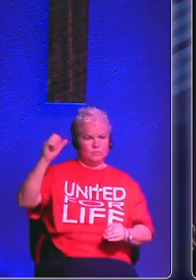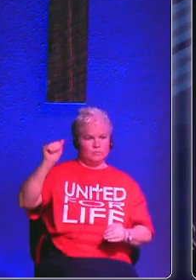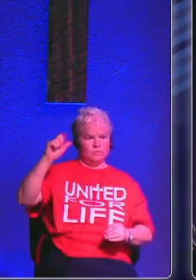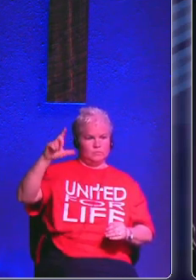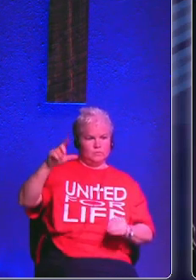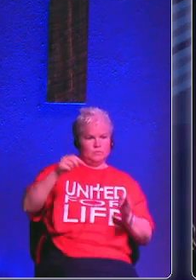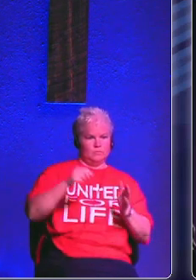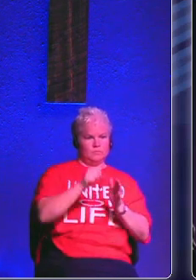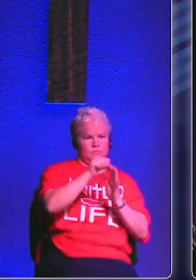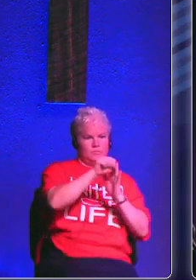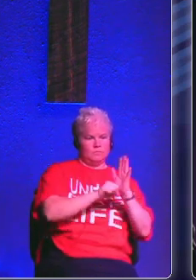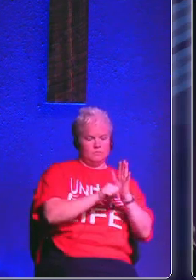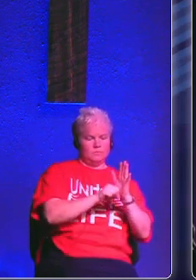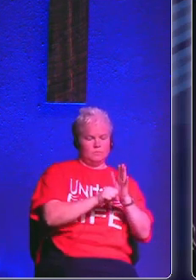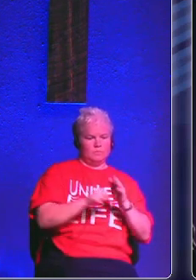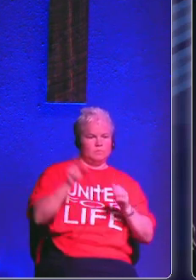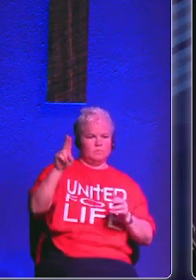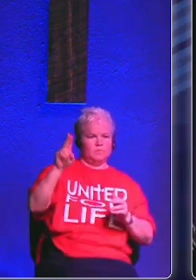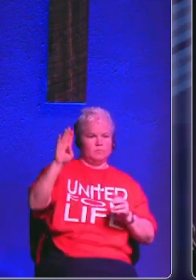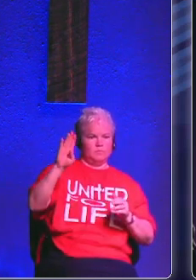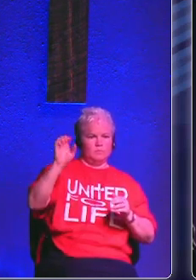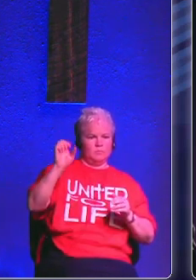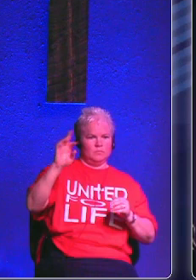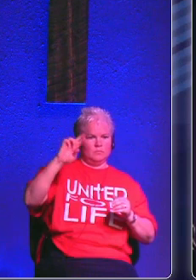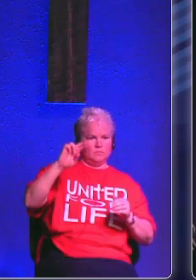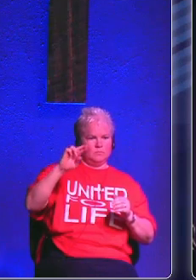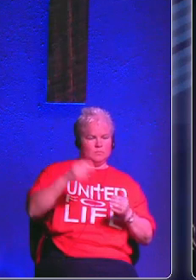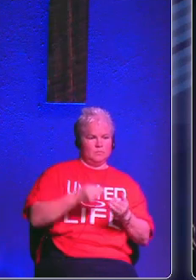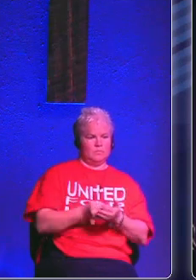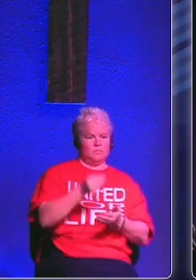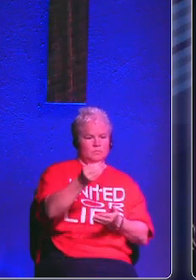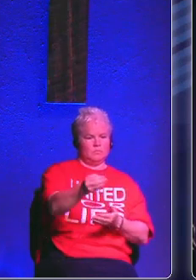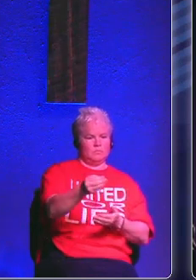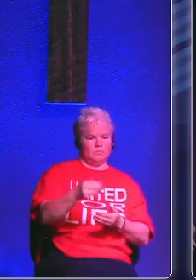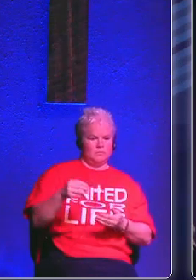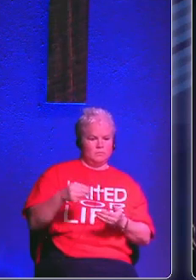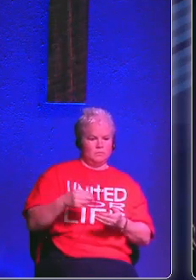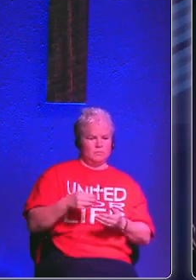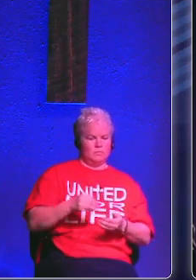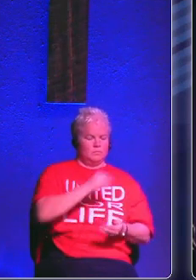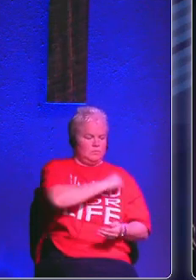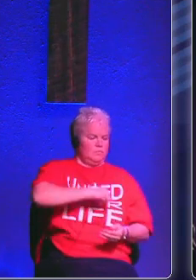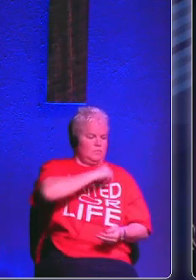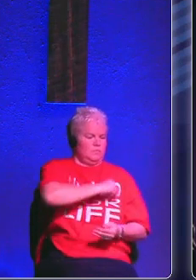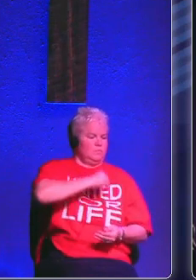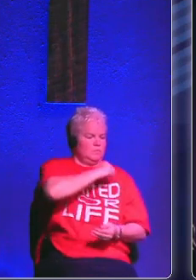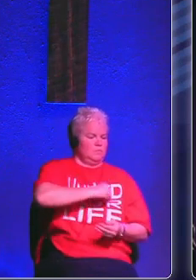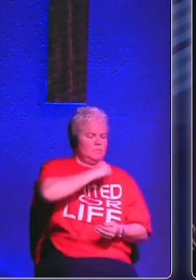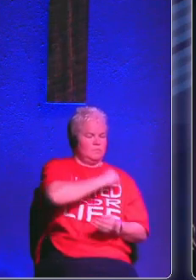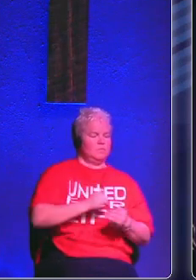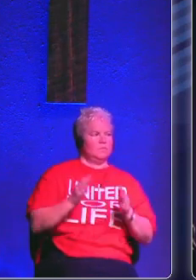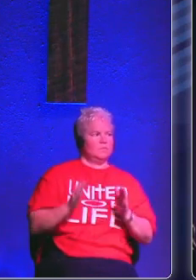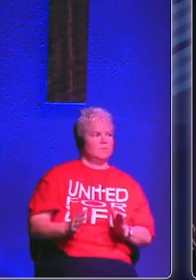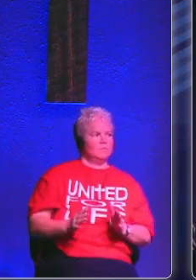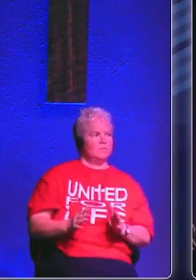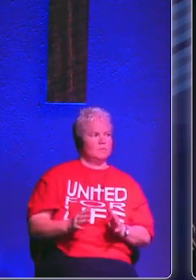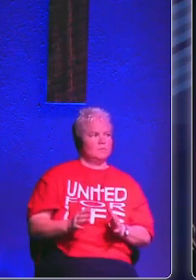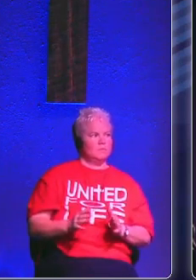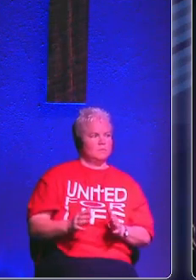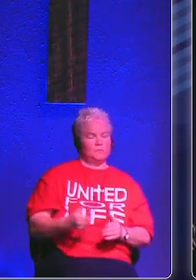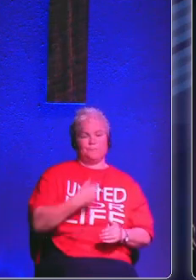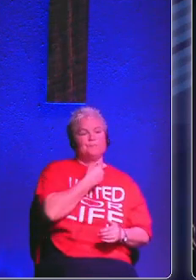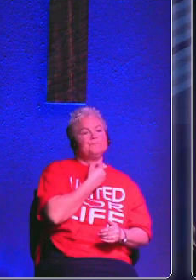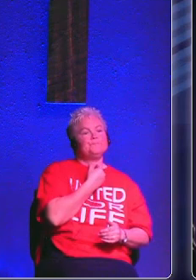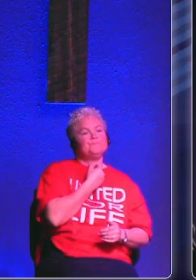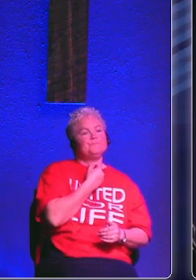It's like Uber money. And then he asks what we did. And that time we were in missions. So, you know, I told him that. And he's like, so what, are you